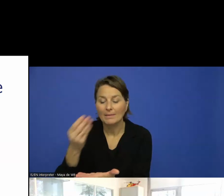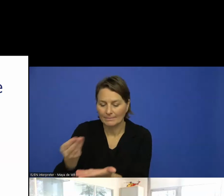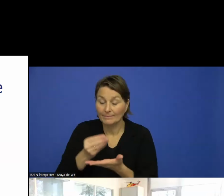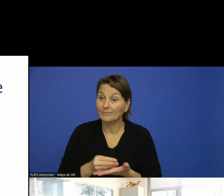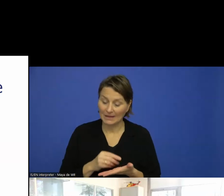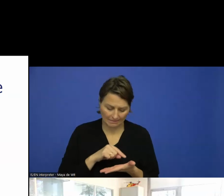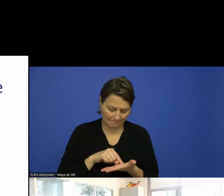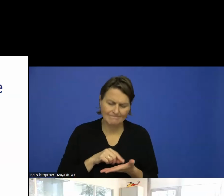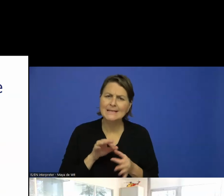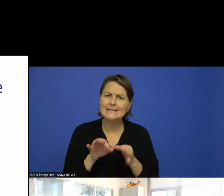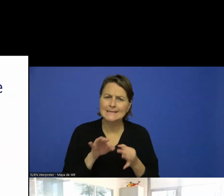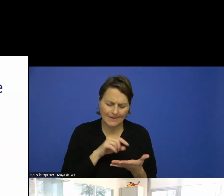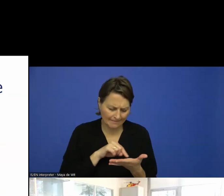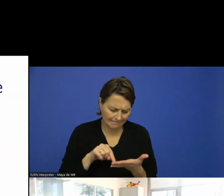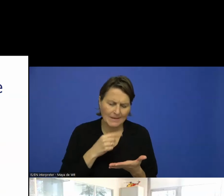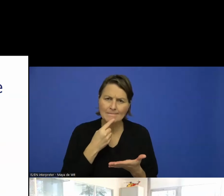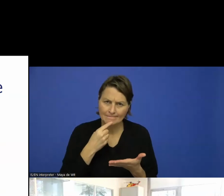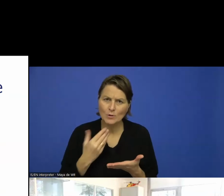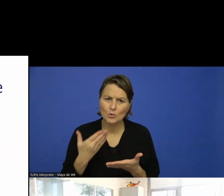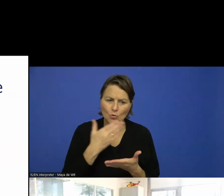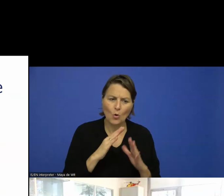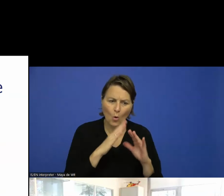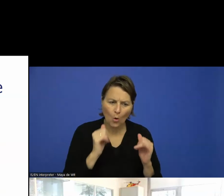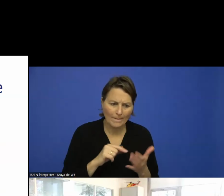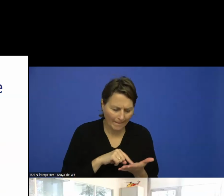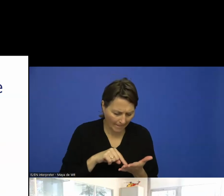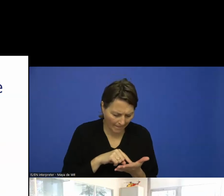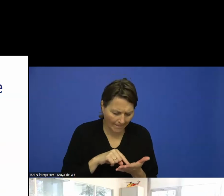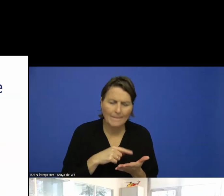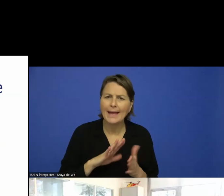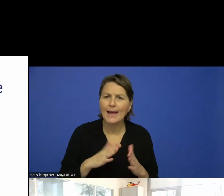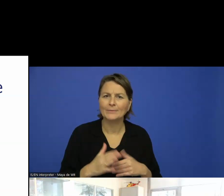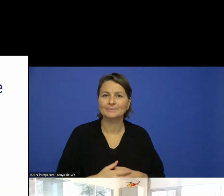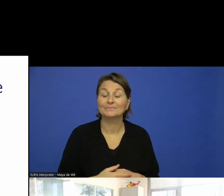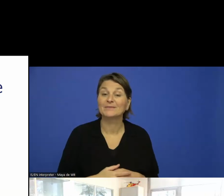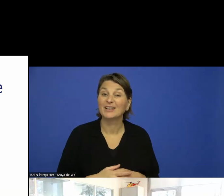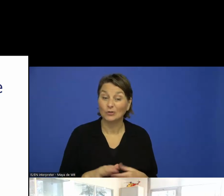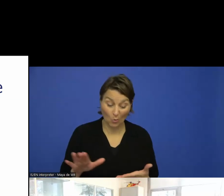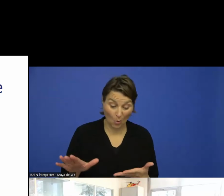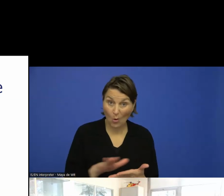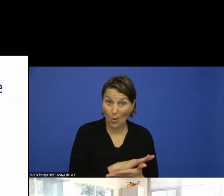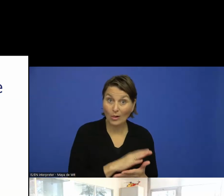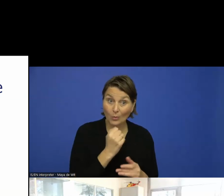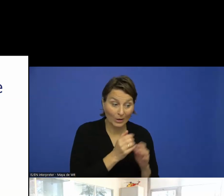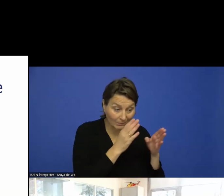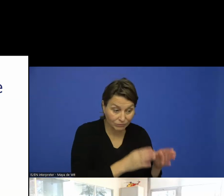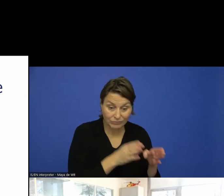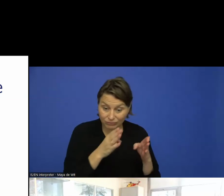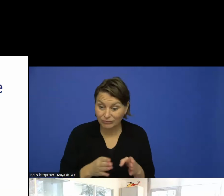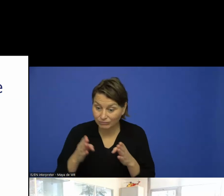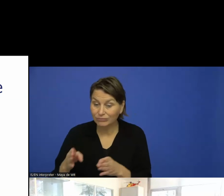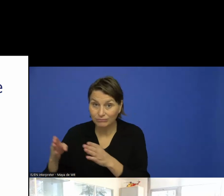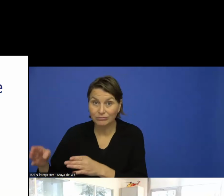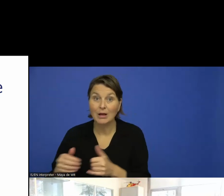to the patient and their system at home. And if all of those things are working, and the research and the manufacturing